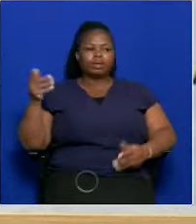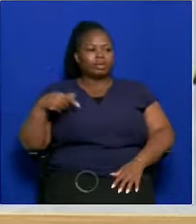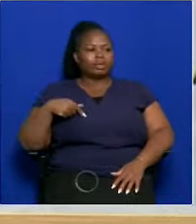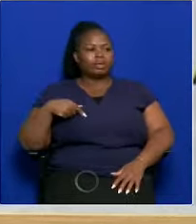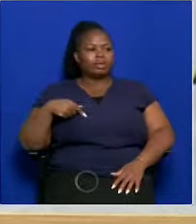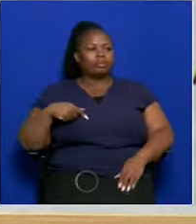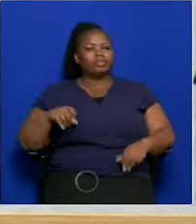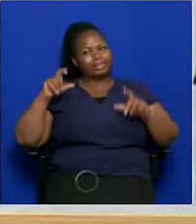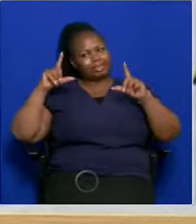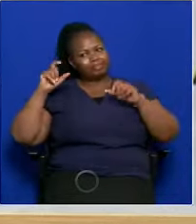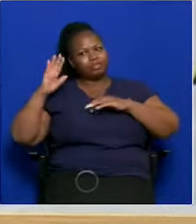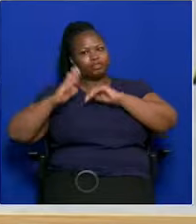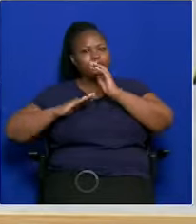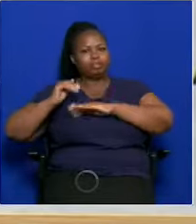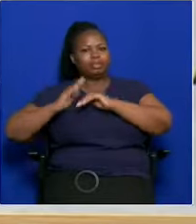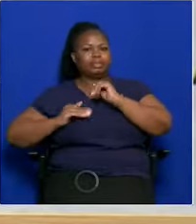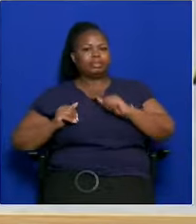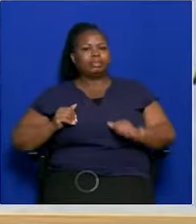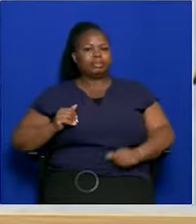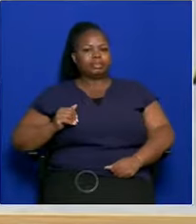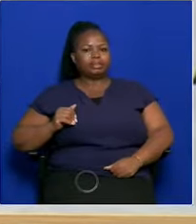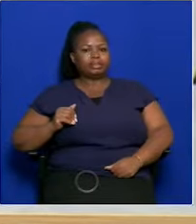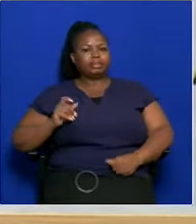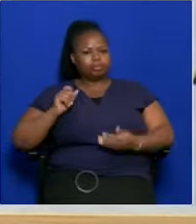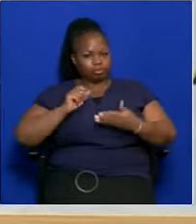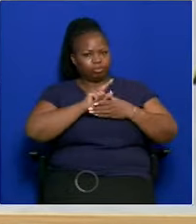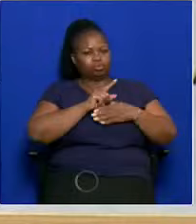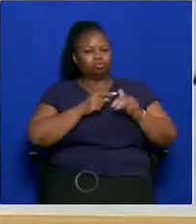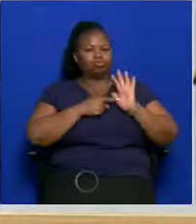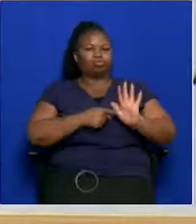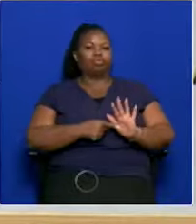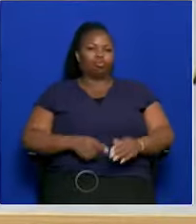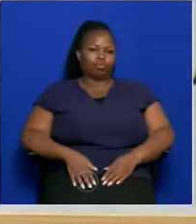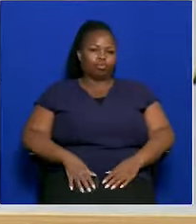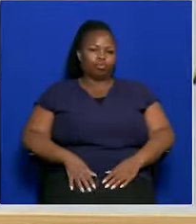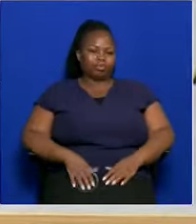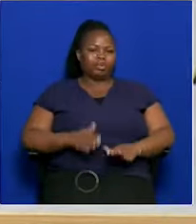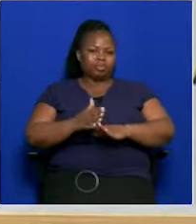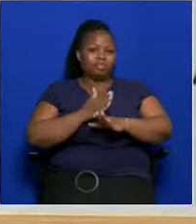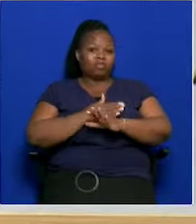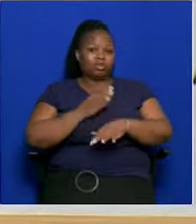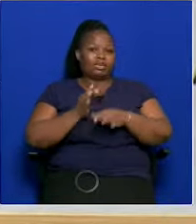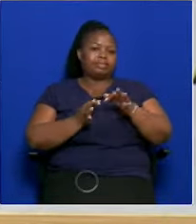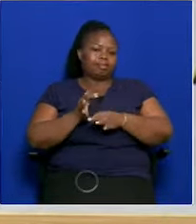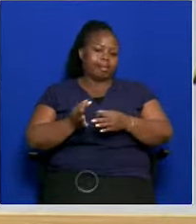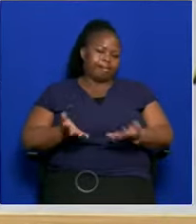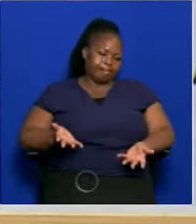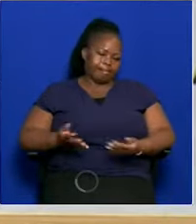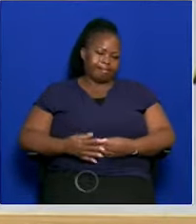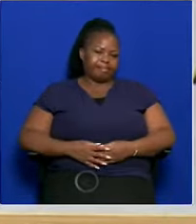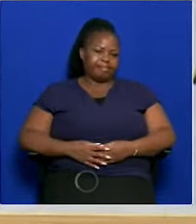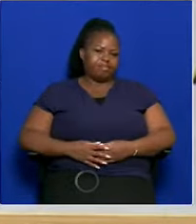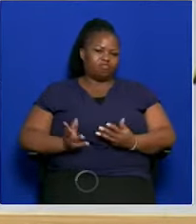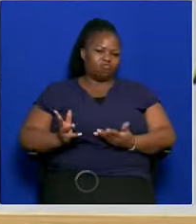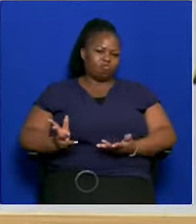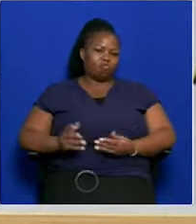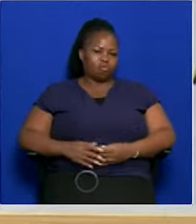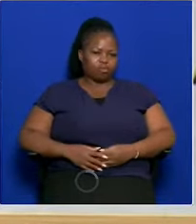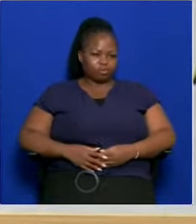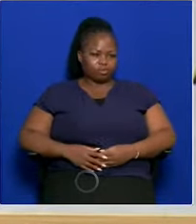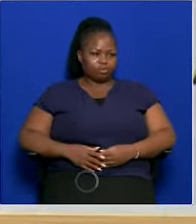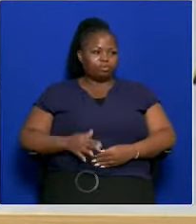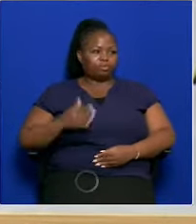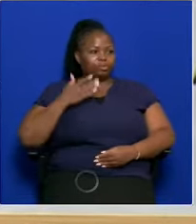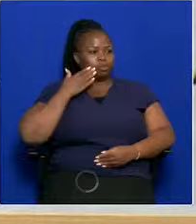in front of you and send it to you to show where he is before he can explain anything. So when you send him to